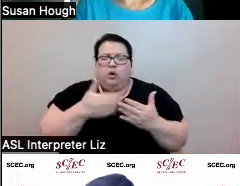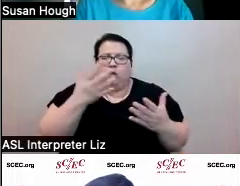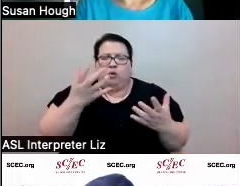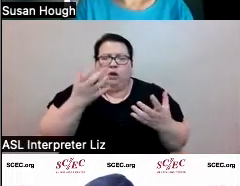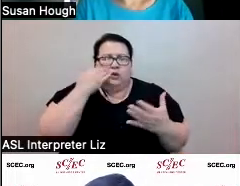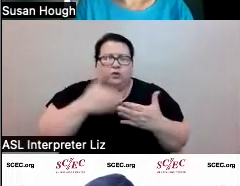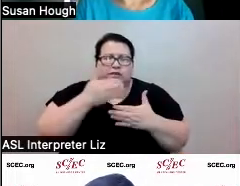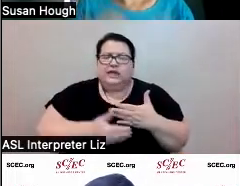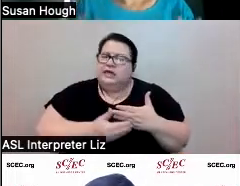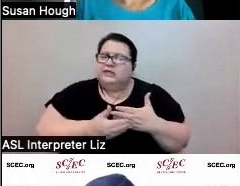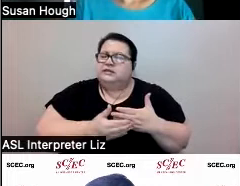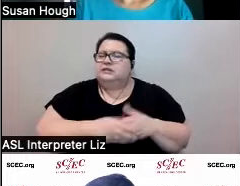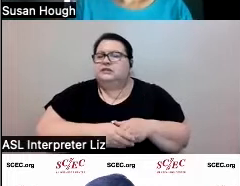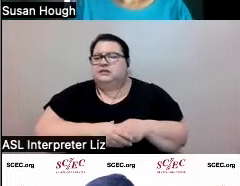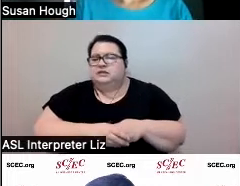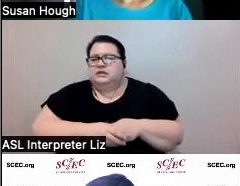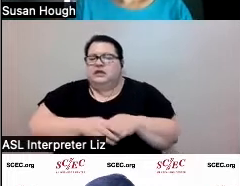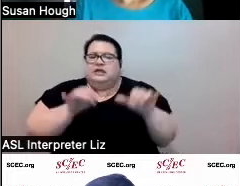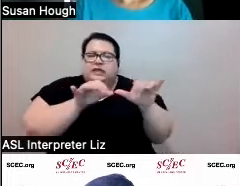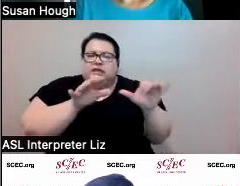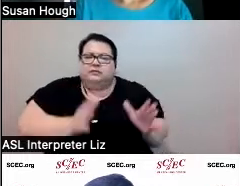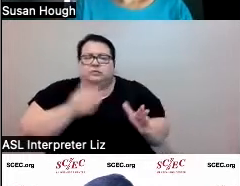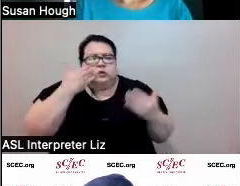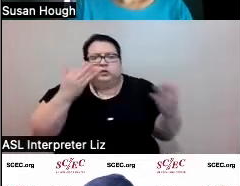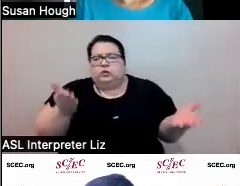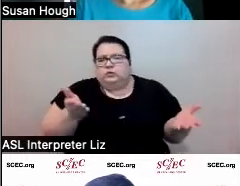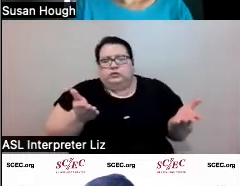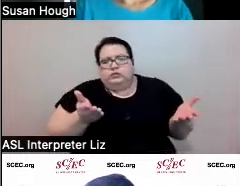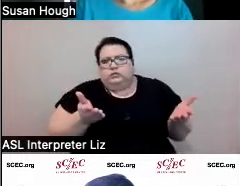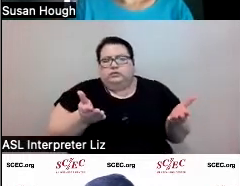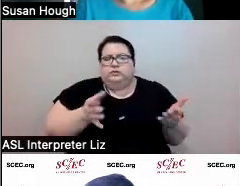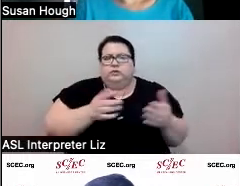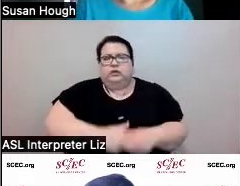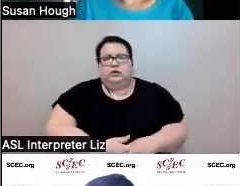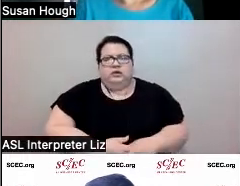come next, and seismologists don't know.